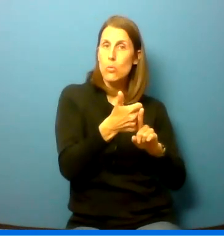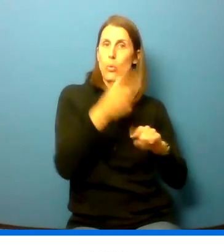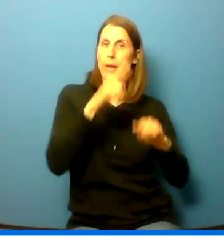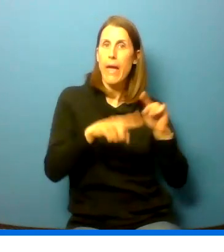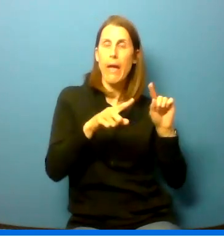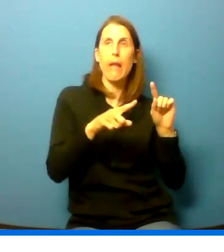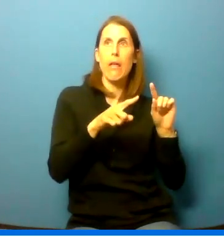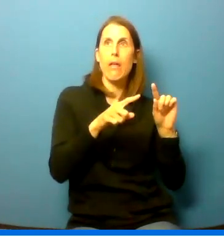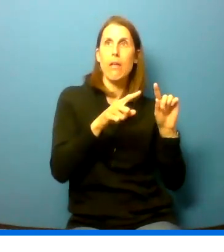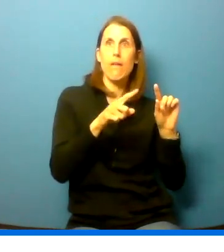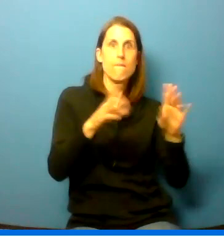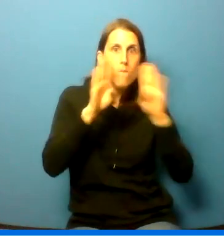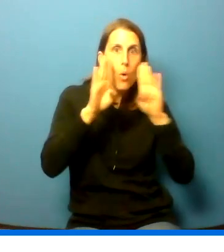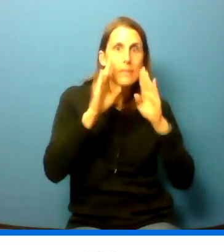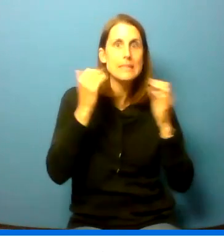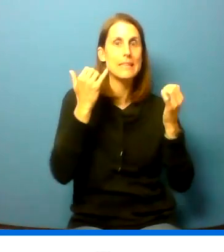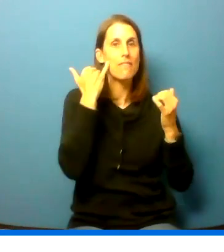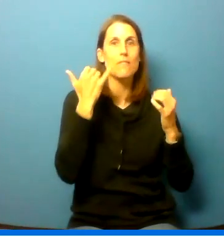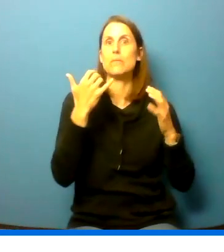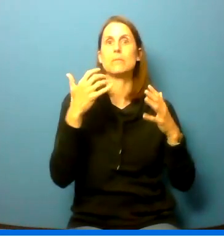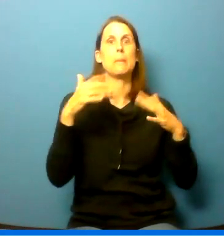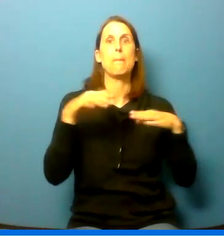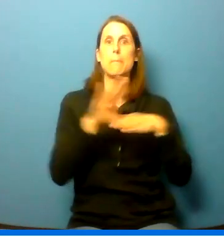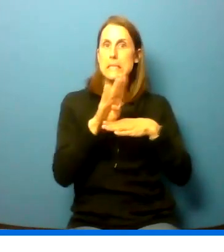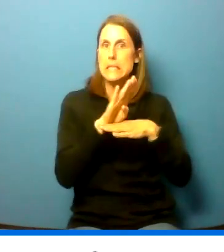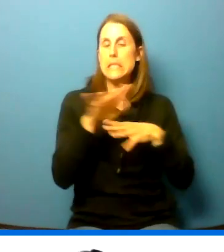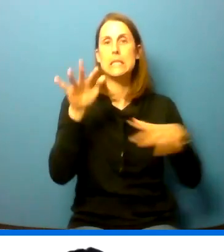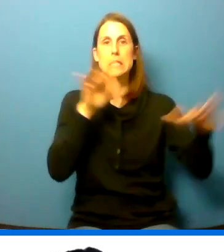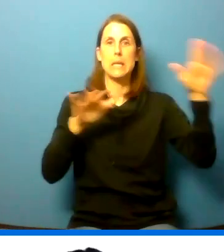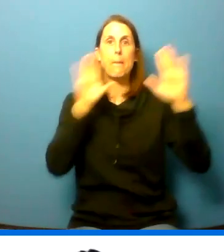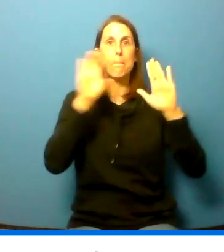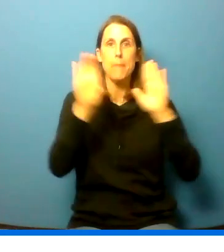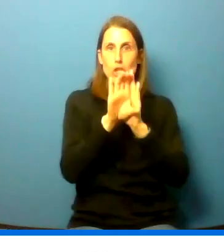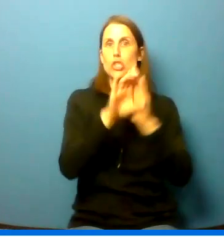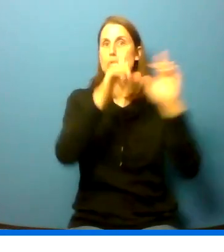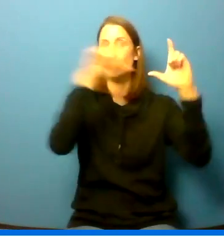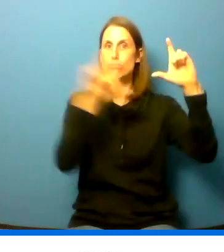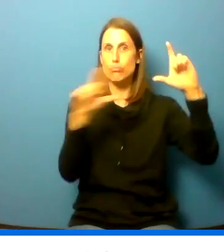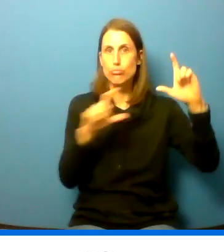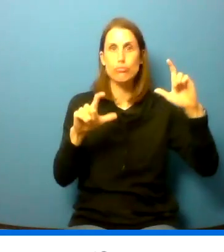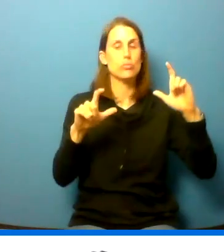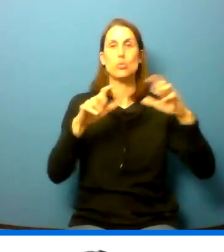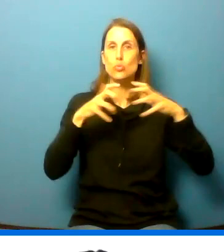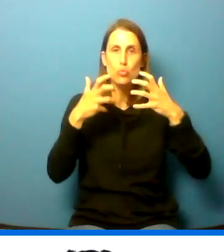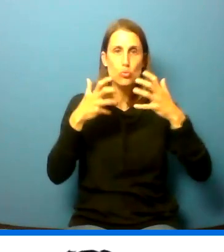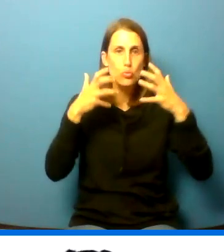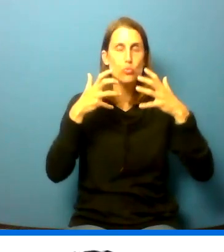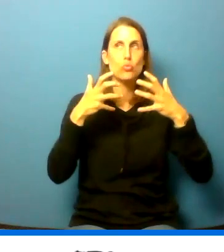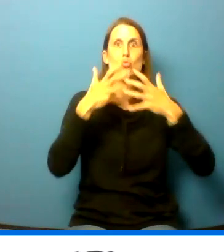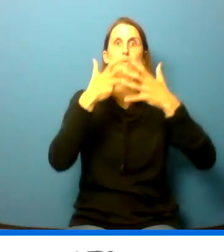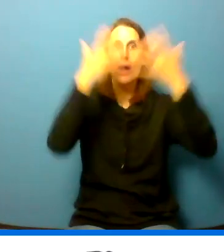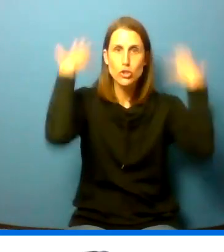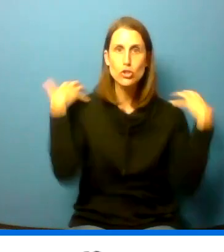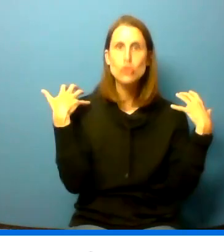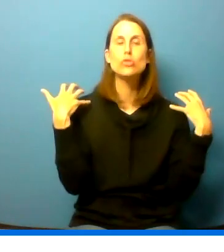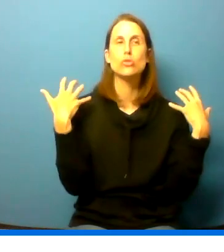of visual stimuli, because if you're screen sharing and then you have yourself and you have other students, it can get really